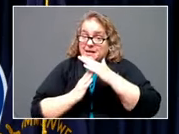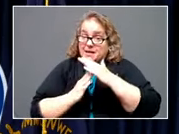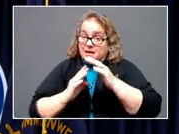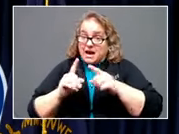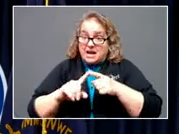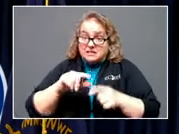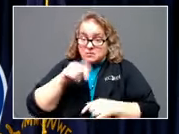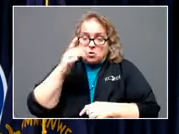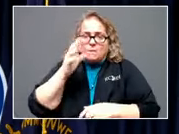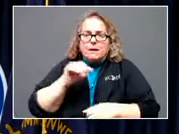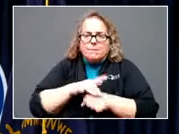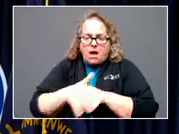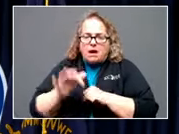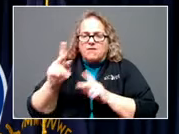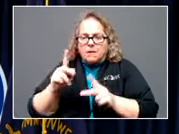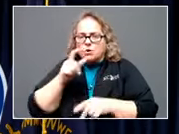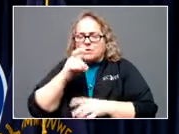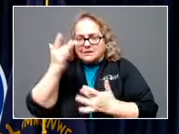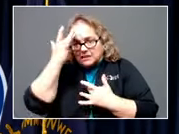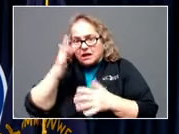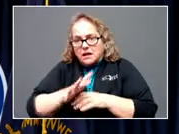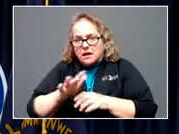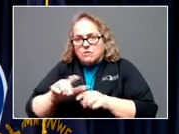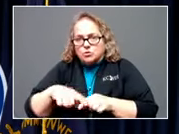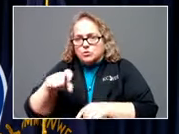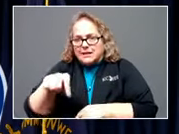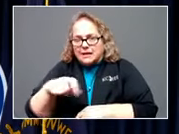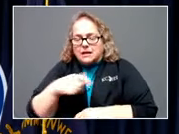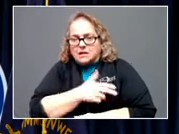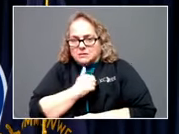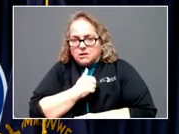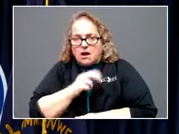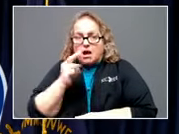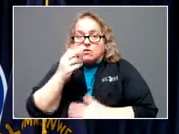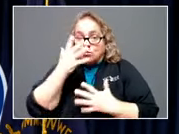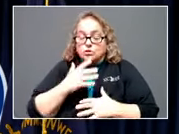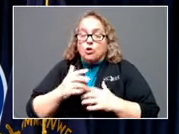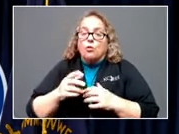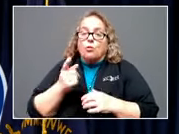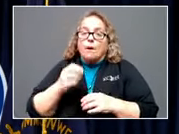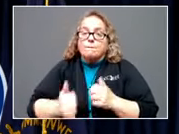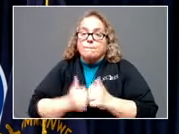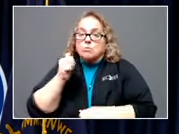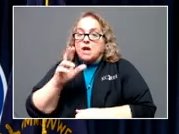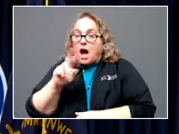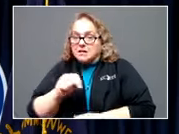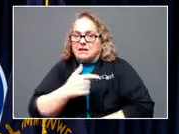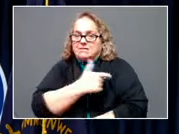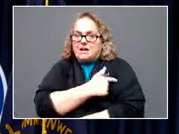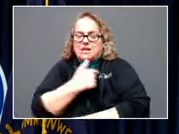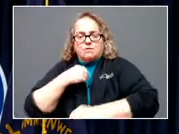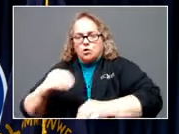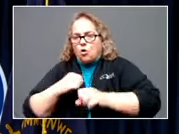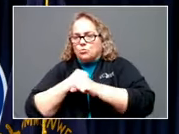sick enough to need hospitalization. And unfortunately, it'll be predominantly unvaccinated folks who have no protection probably against the virus.